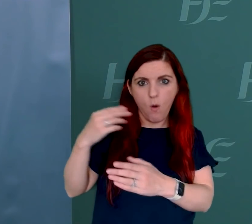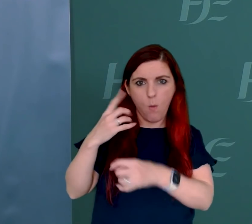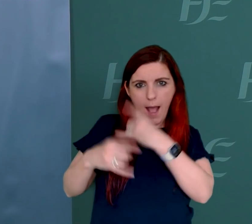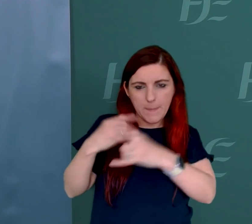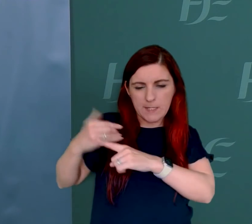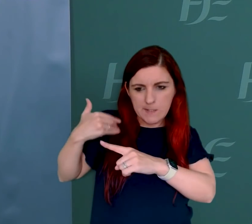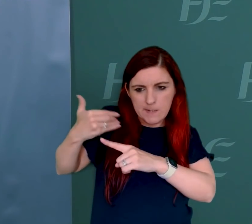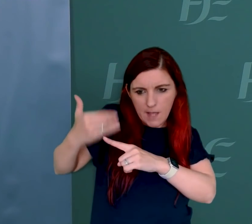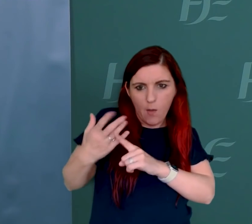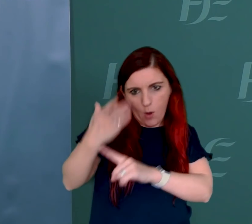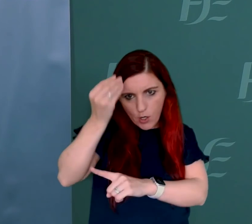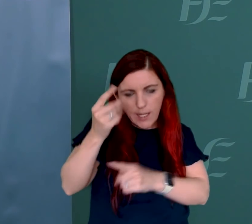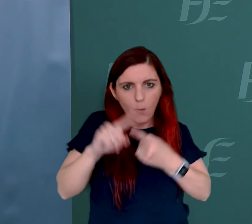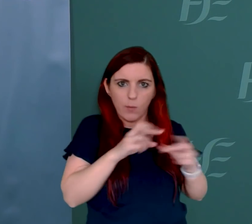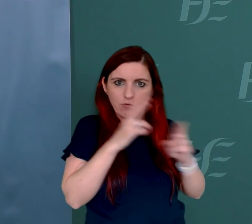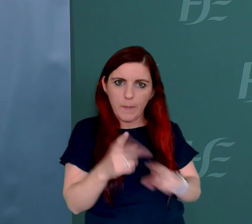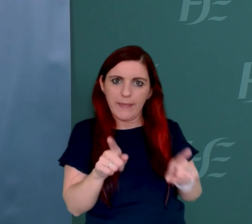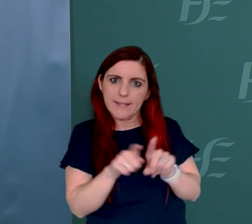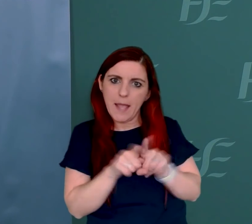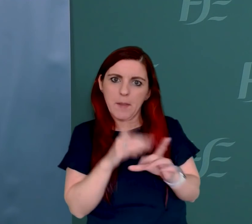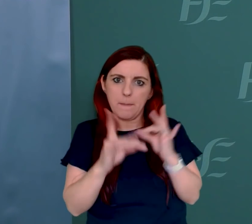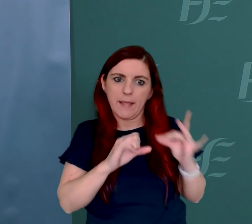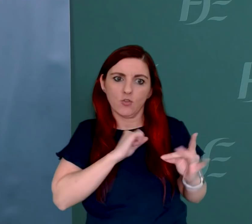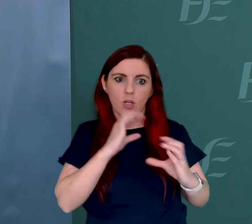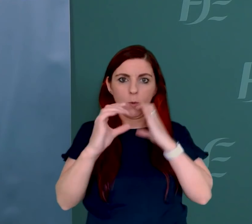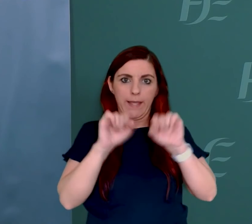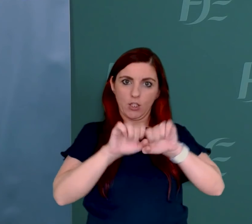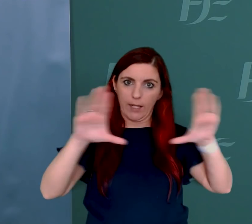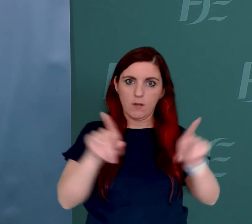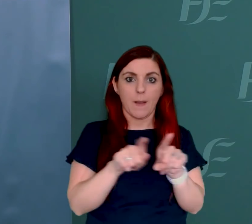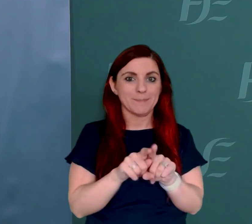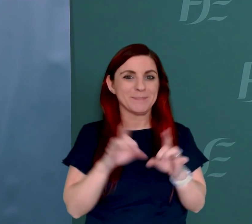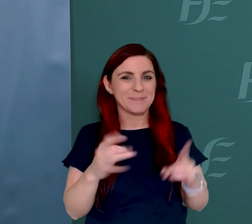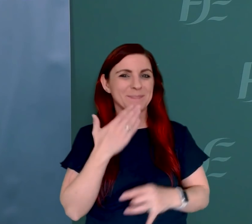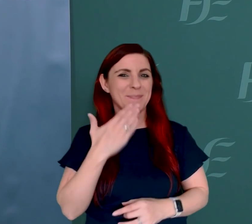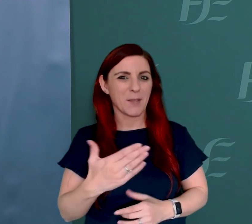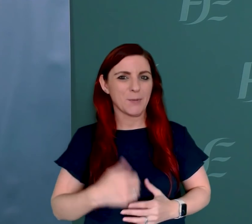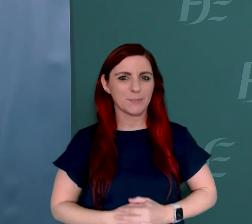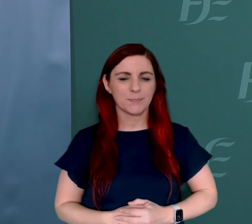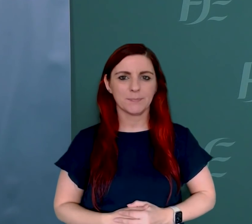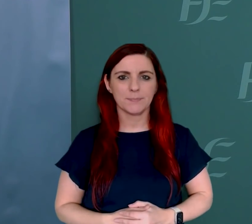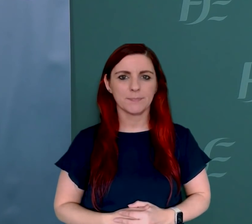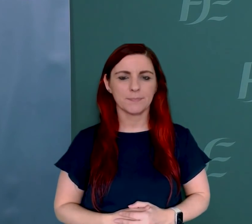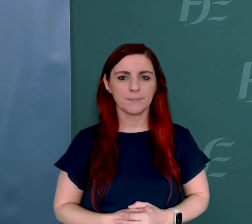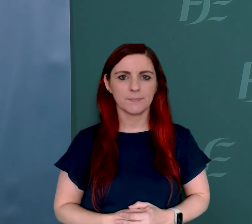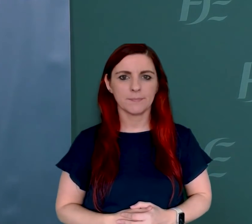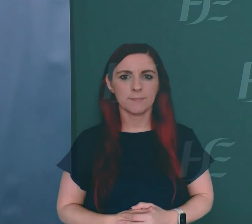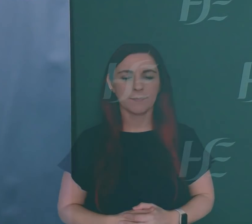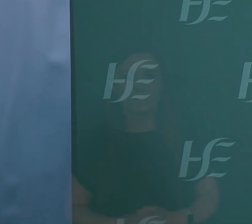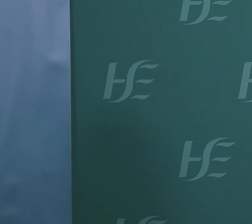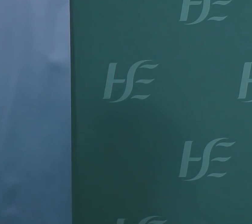We learned from what happened and what worked first time around, and we'll attempt to repeat that this time around and ensure the communications around that are strong. Thank you.